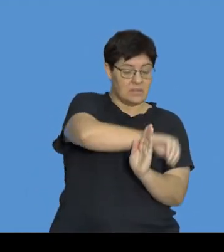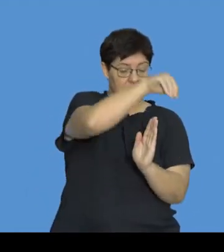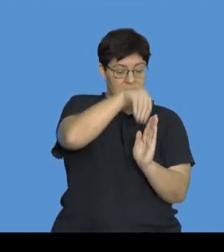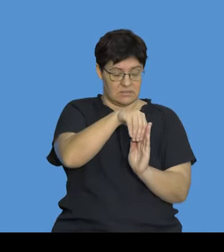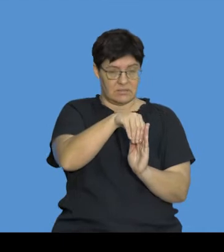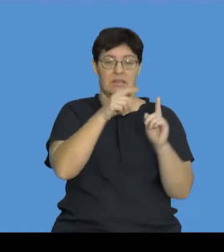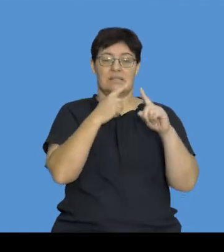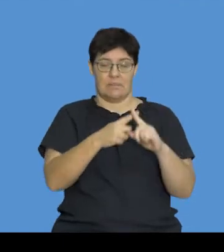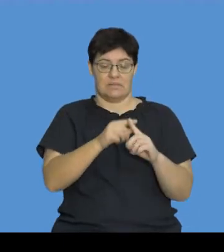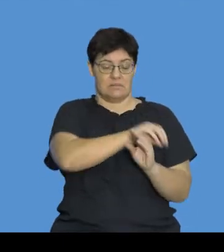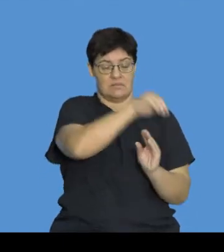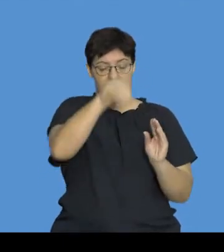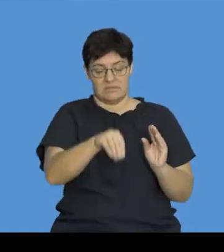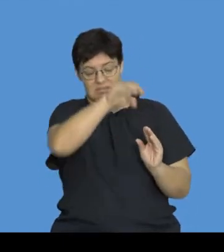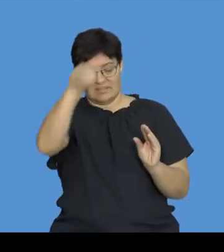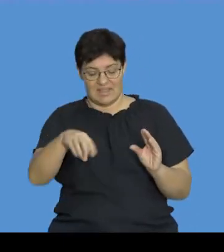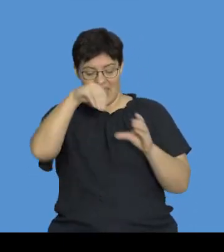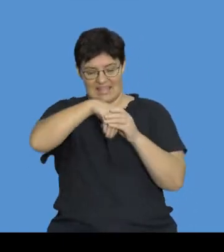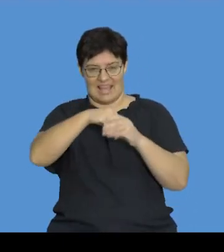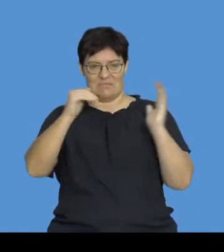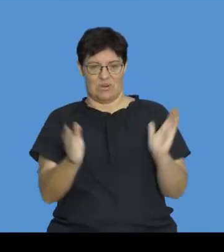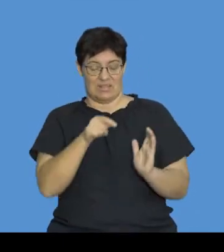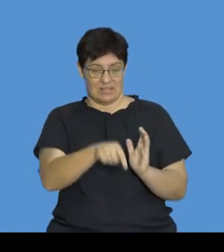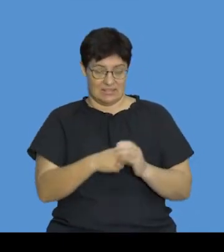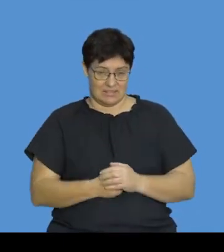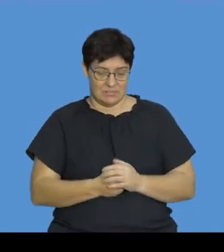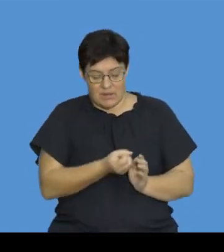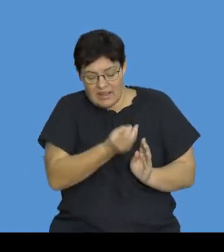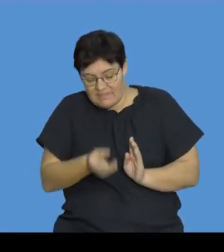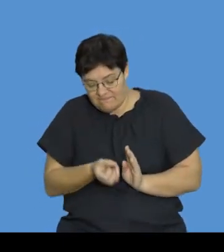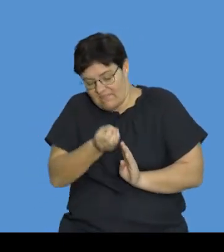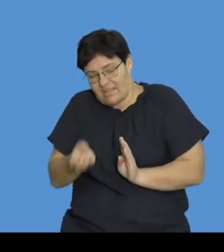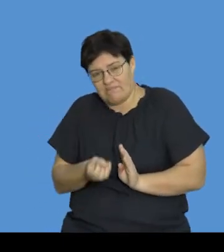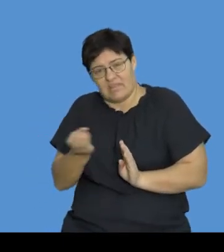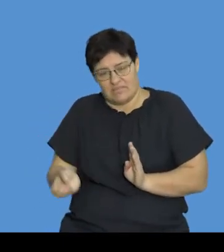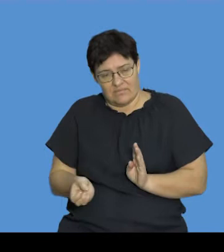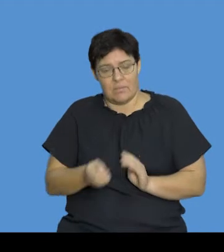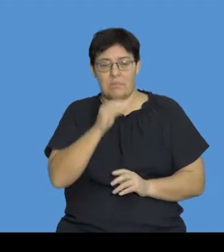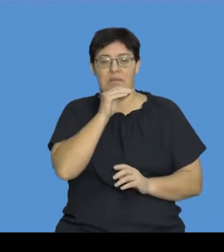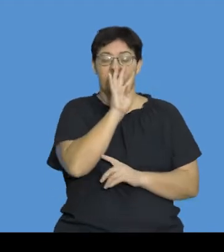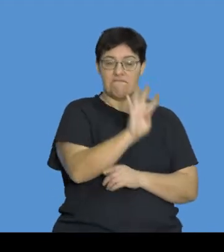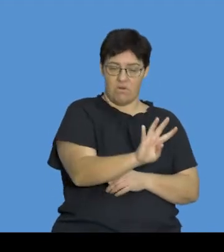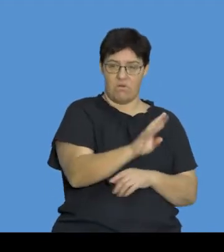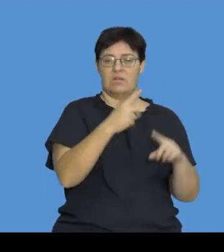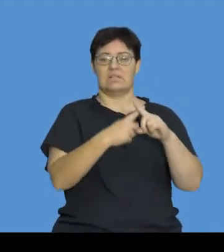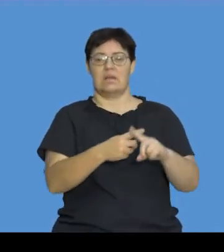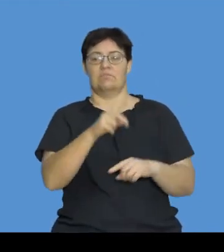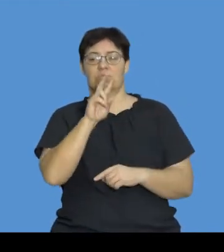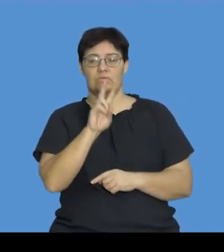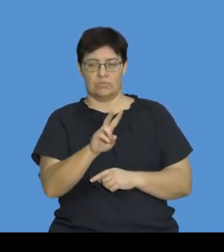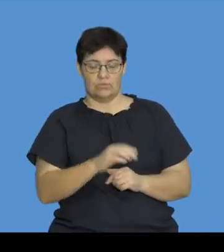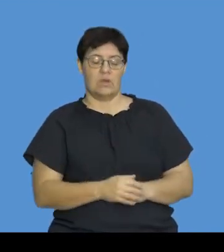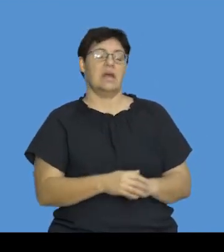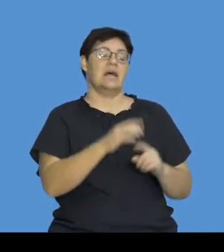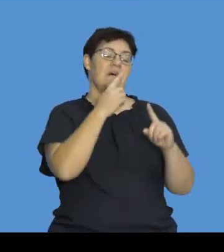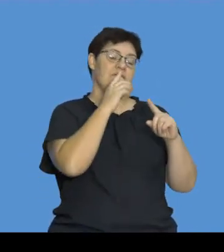it throughout all the terms that are inside the bracket. Hence, it's going to be the 4 multiplied by the 2 and then the